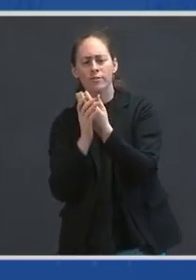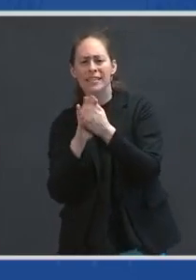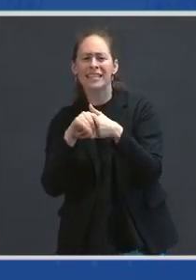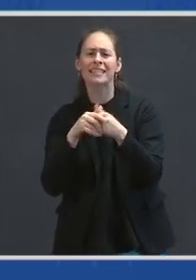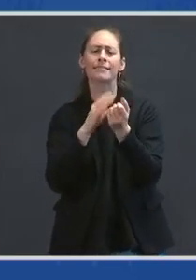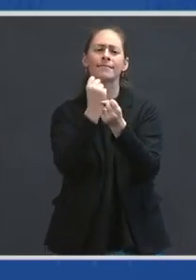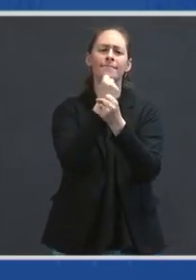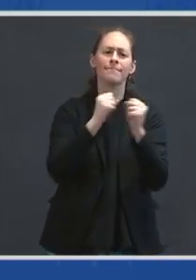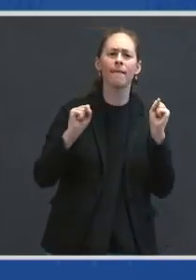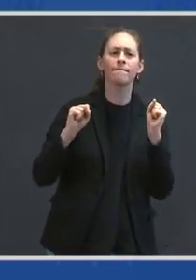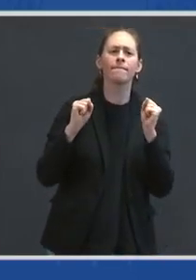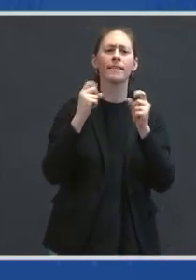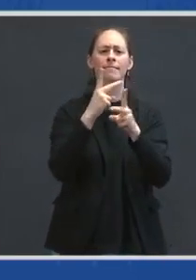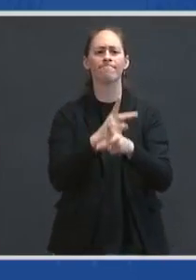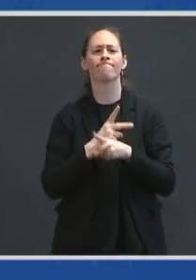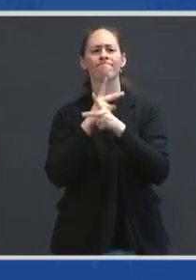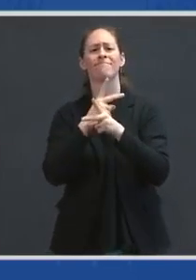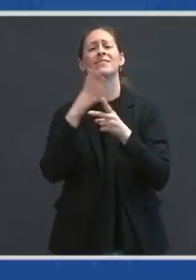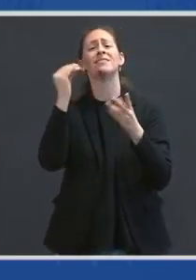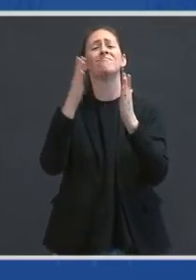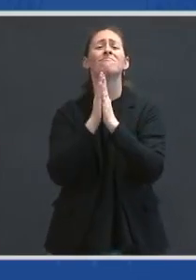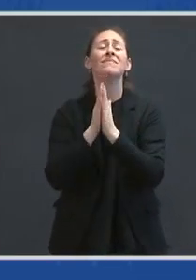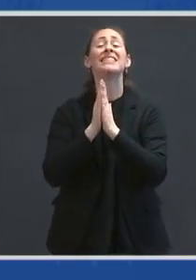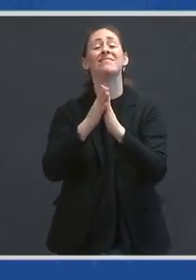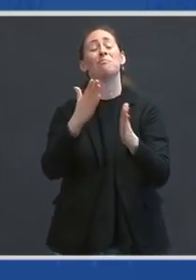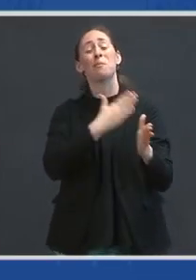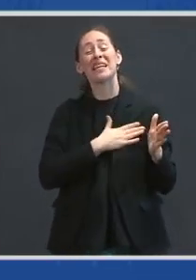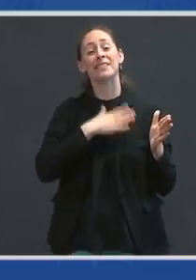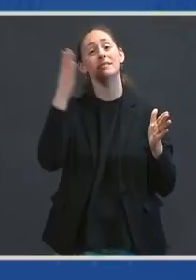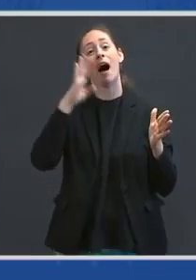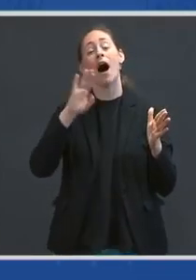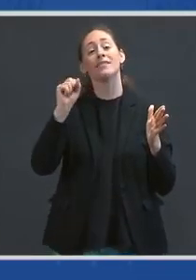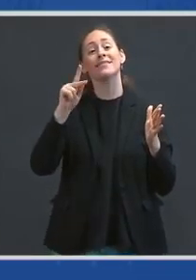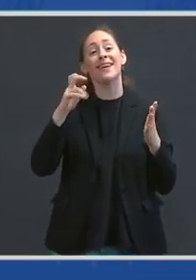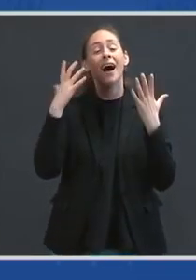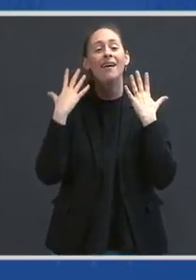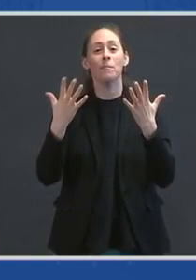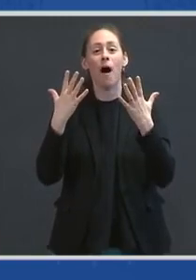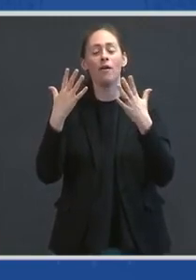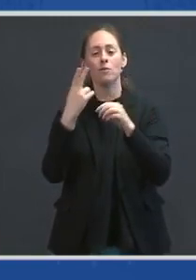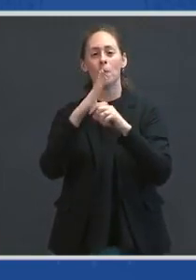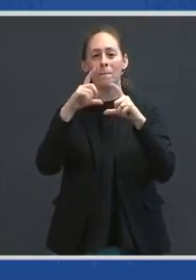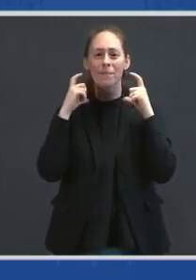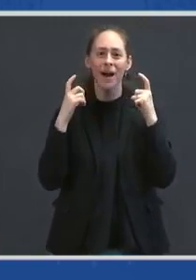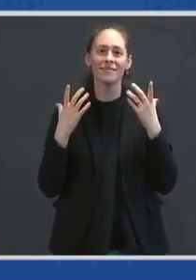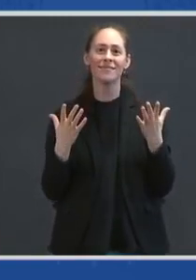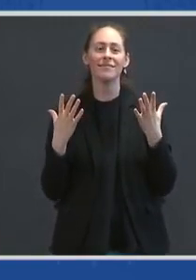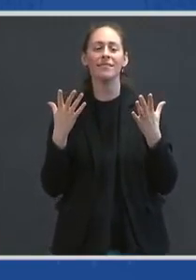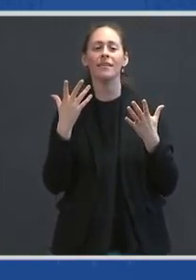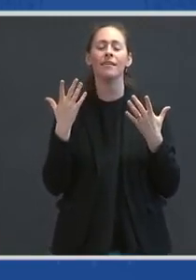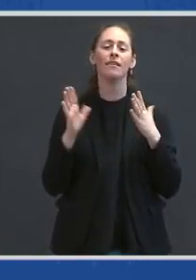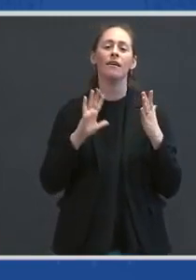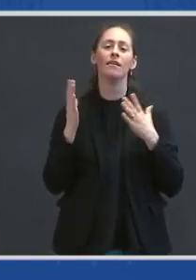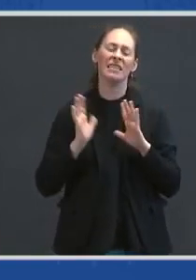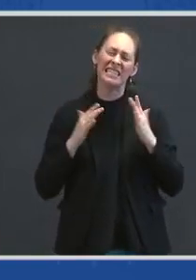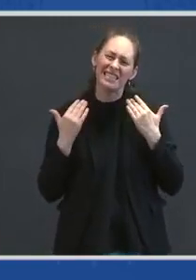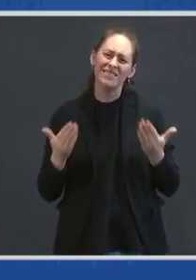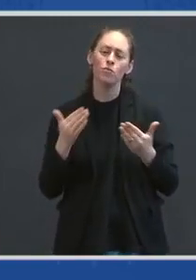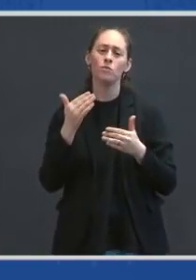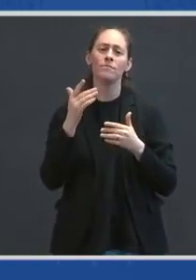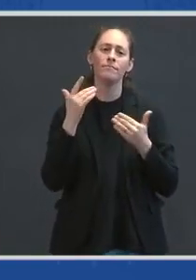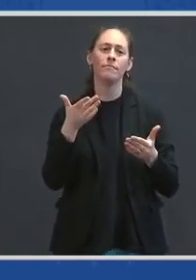wear a mask. Some of our progress in this fight is because so many Americans are stepping up and doing those